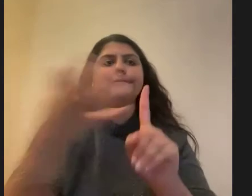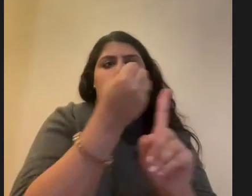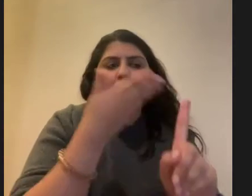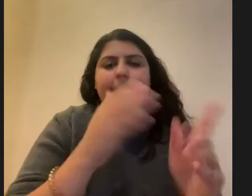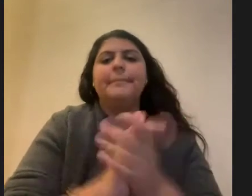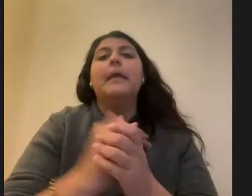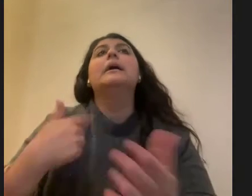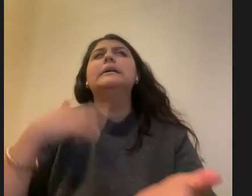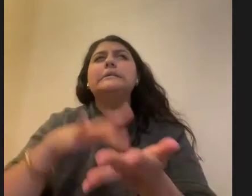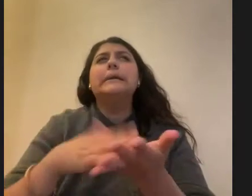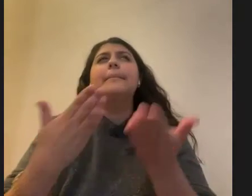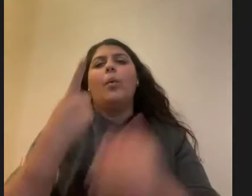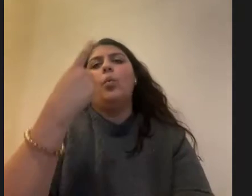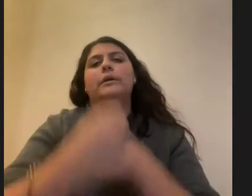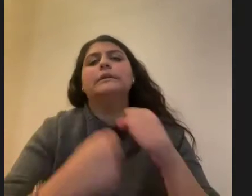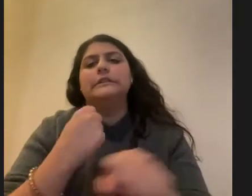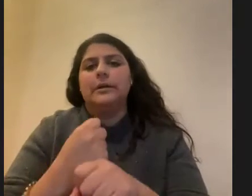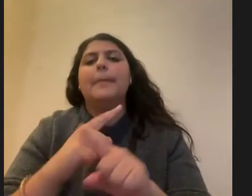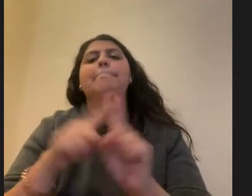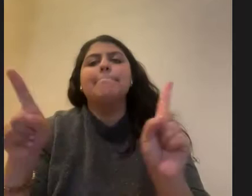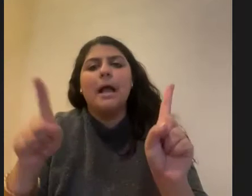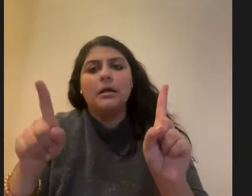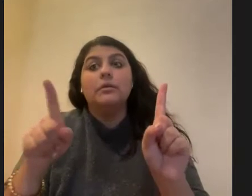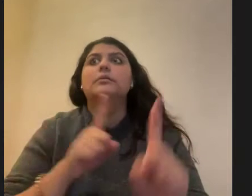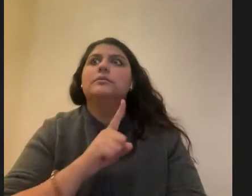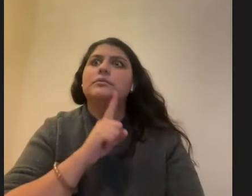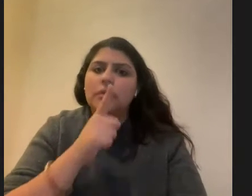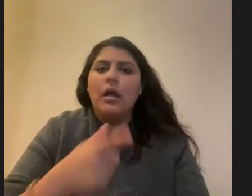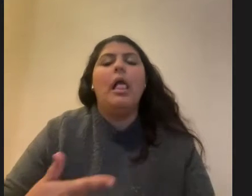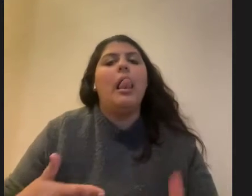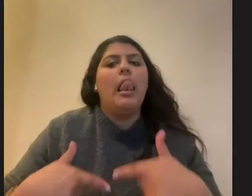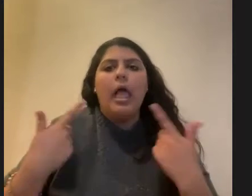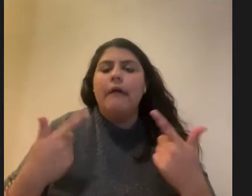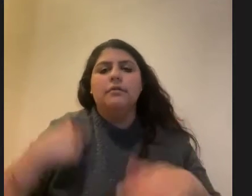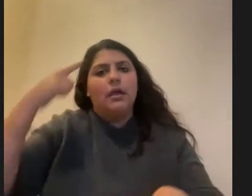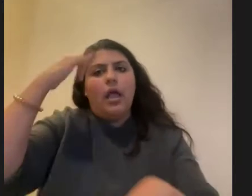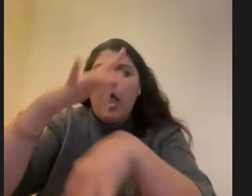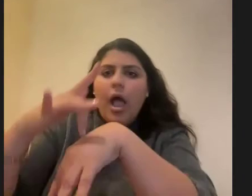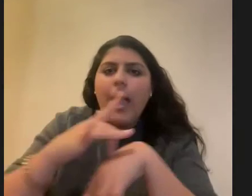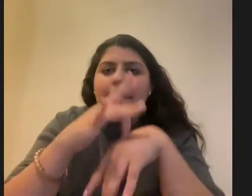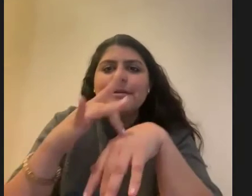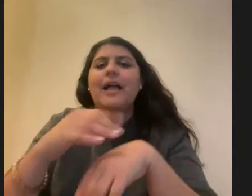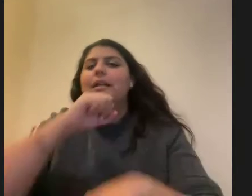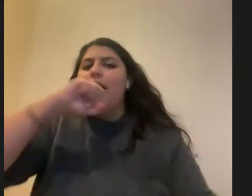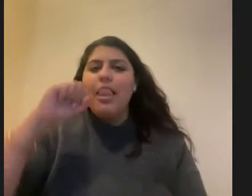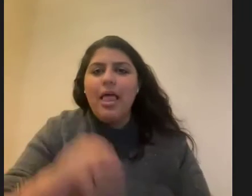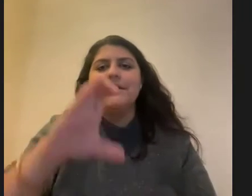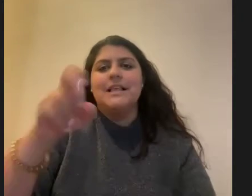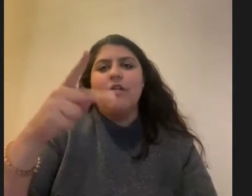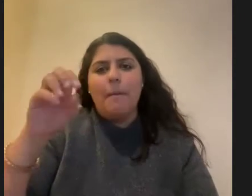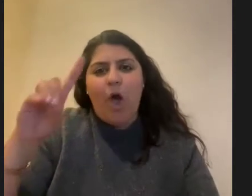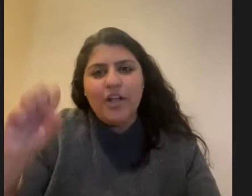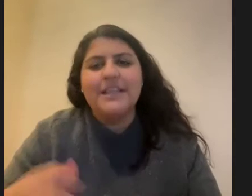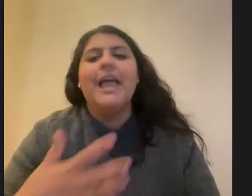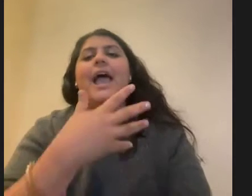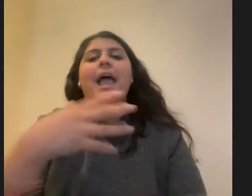for like a year now, but it has been a lifelong obsession. of loving cephalopods.